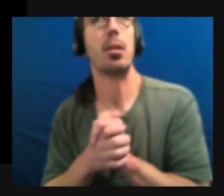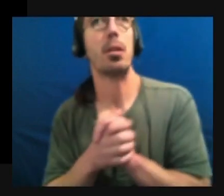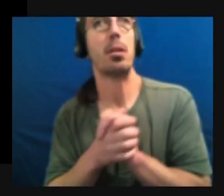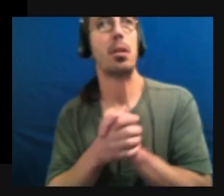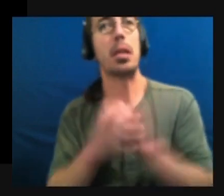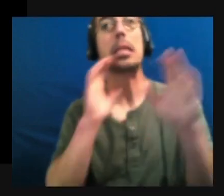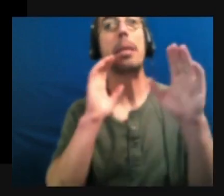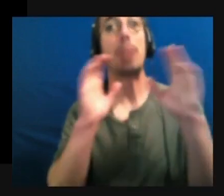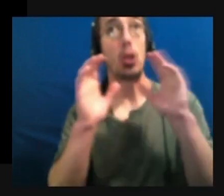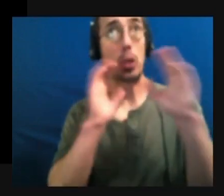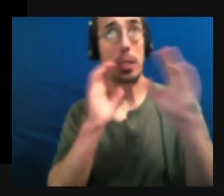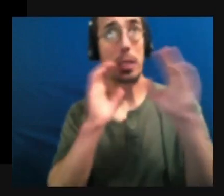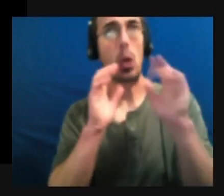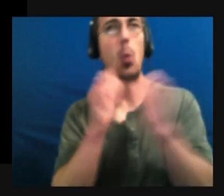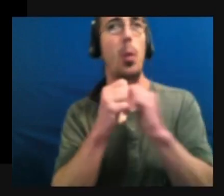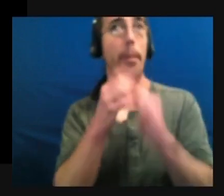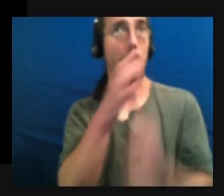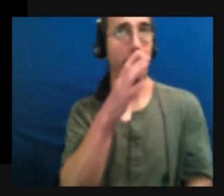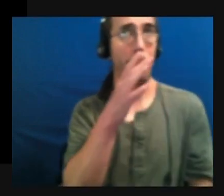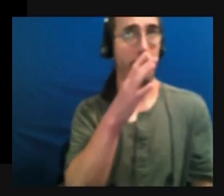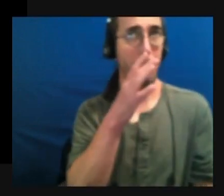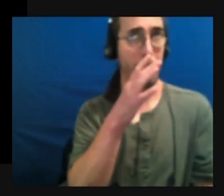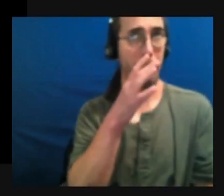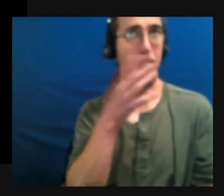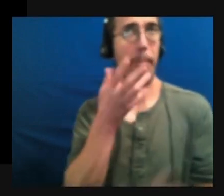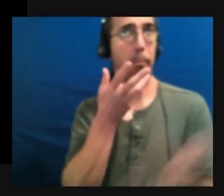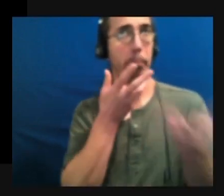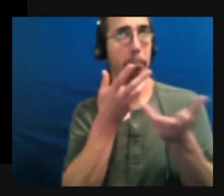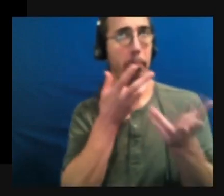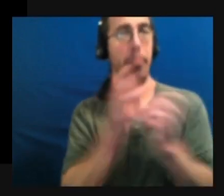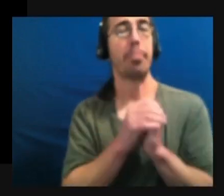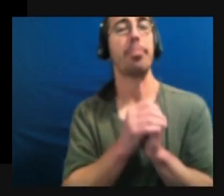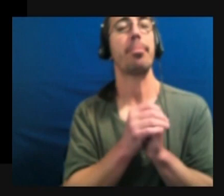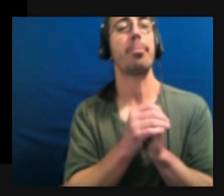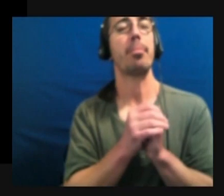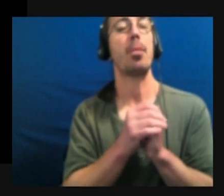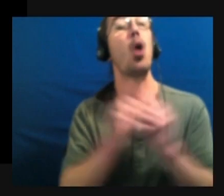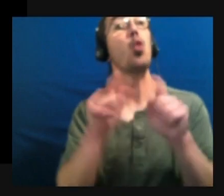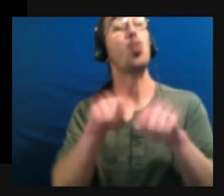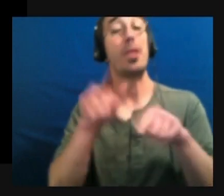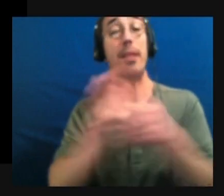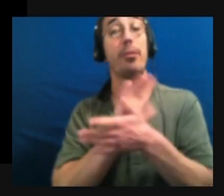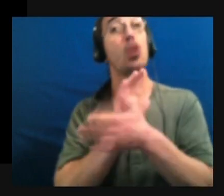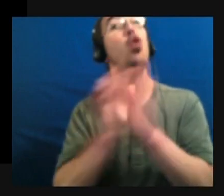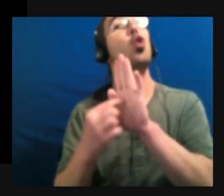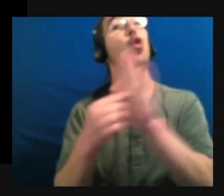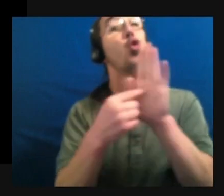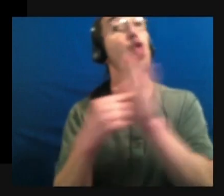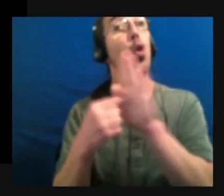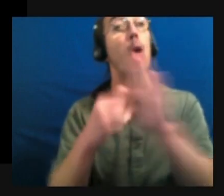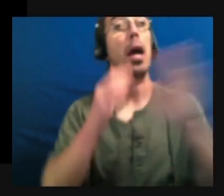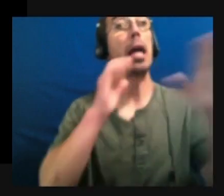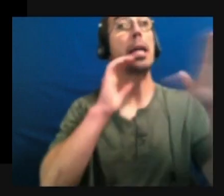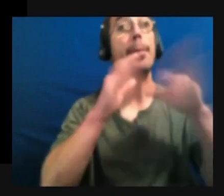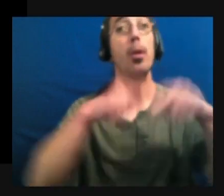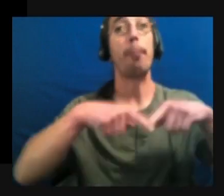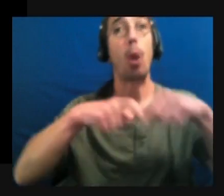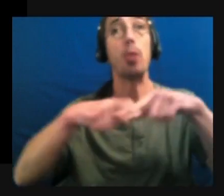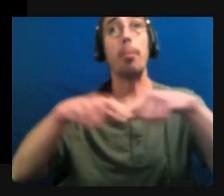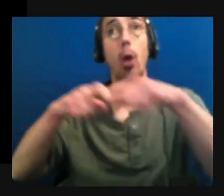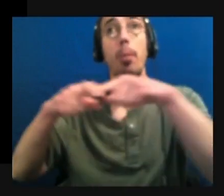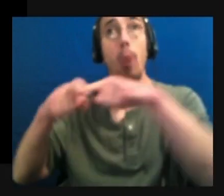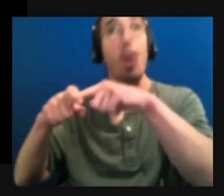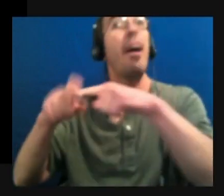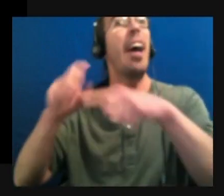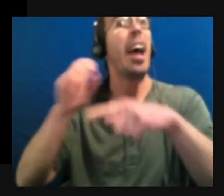communicating with his mom. And what I want to spotlight in this video is the communication pauses. If you give us